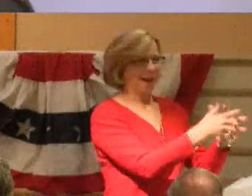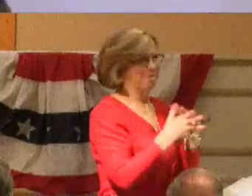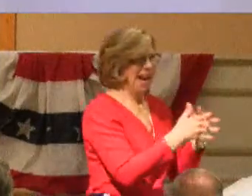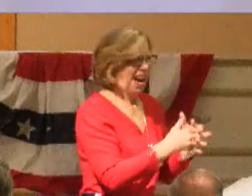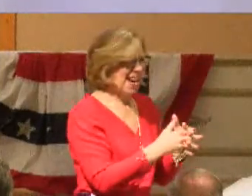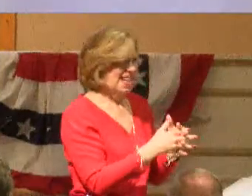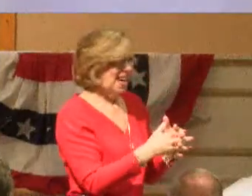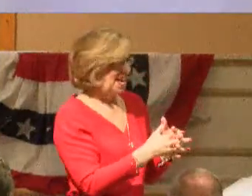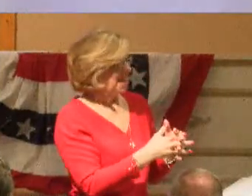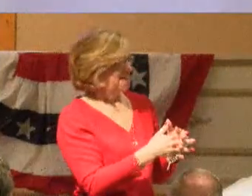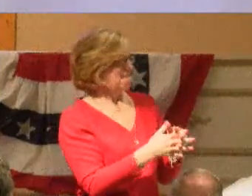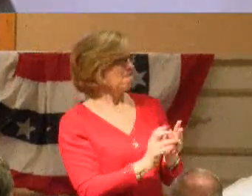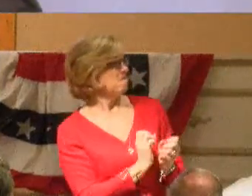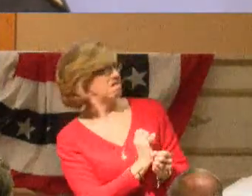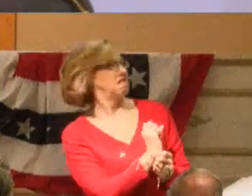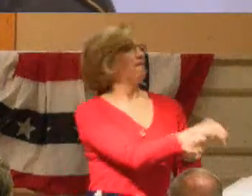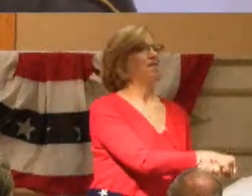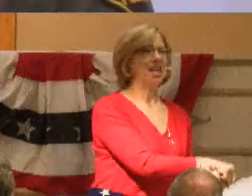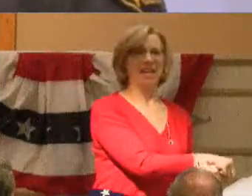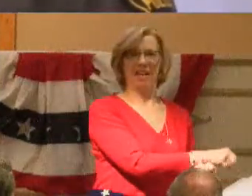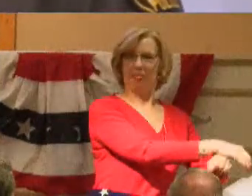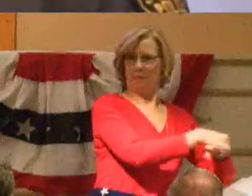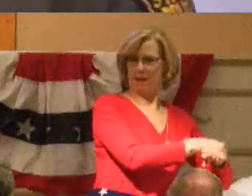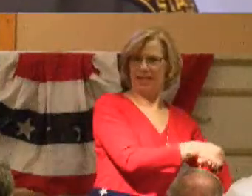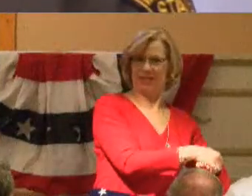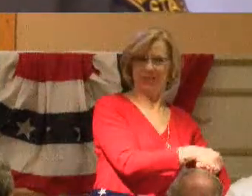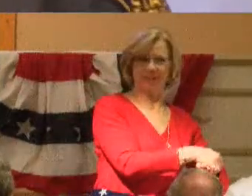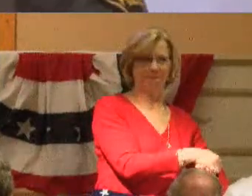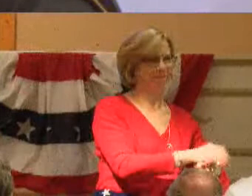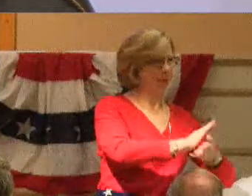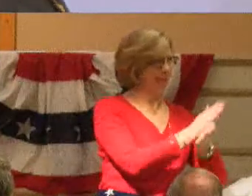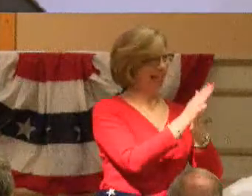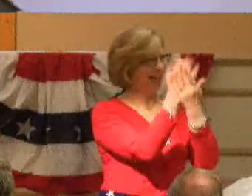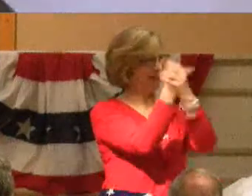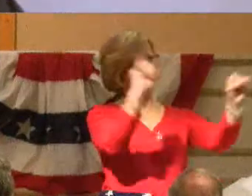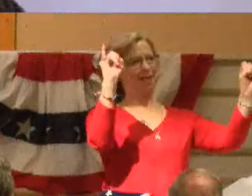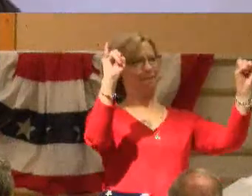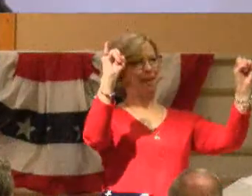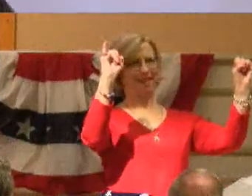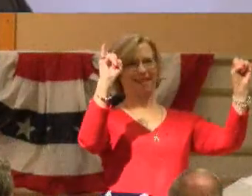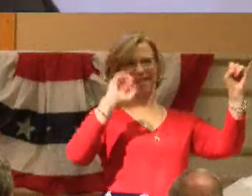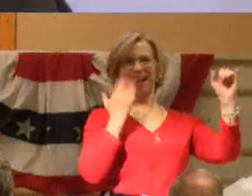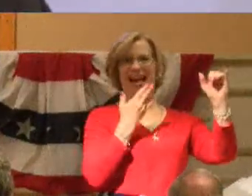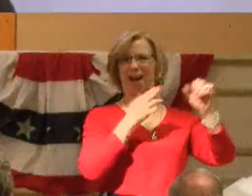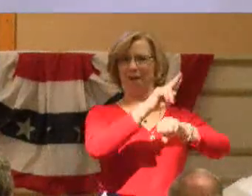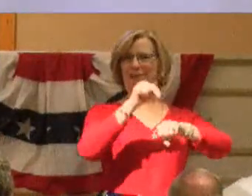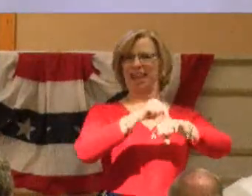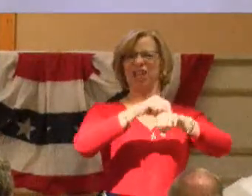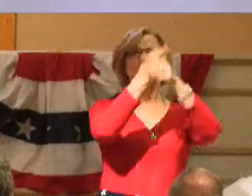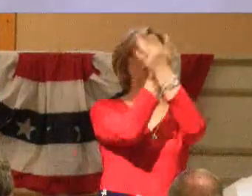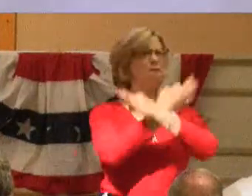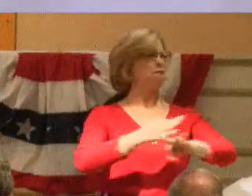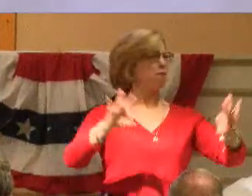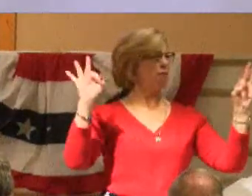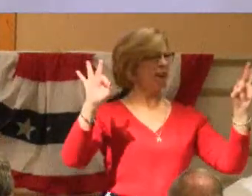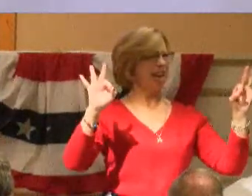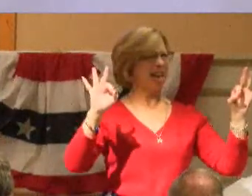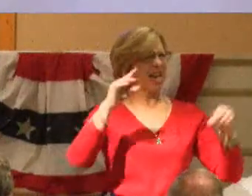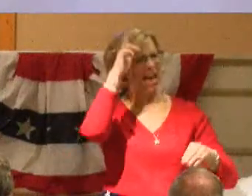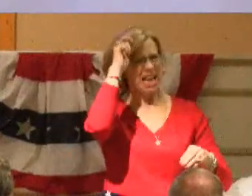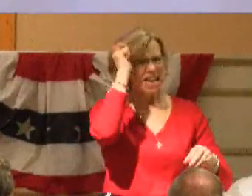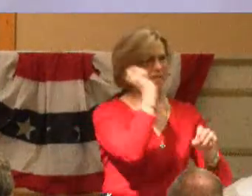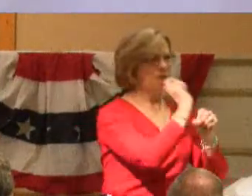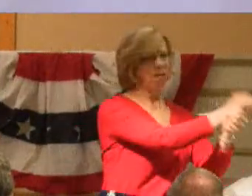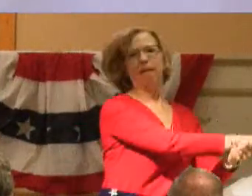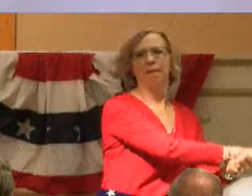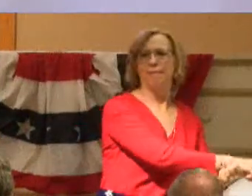eventually had defeated British, and we had become our own nation, and we were now free. Evil was